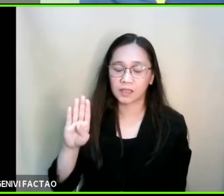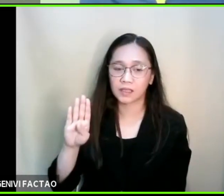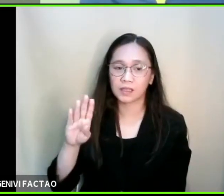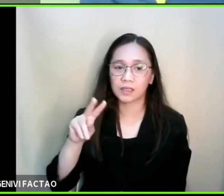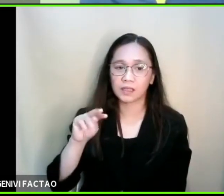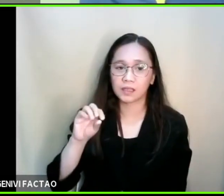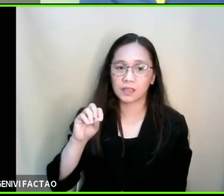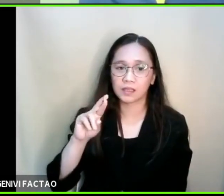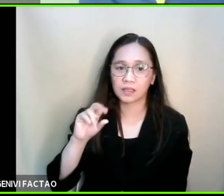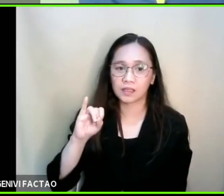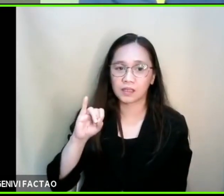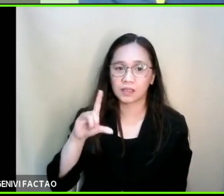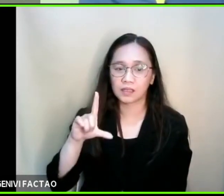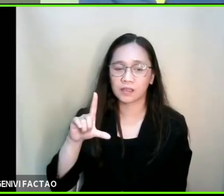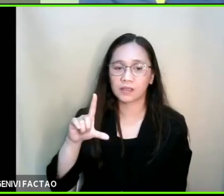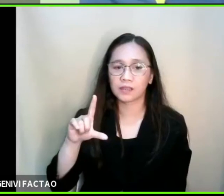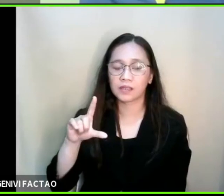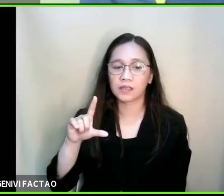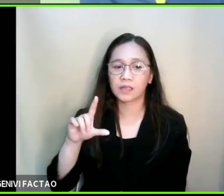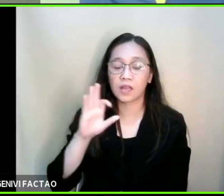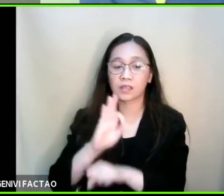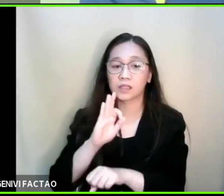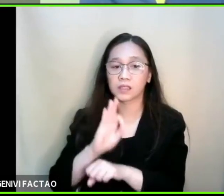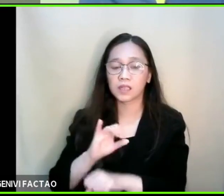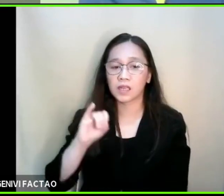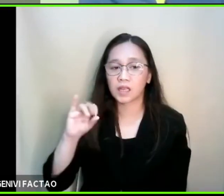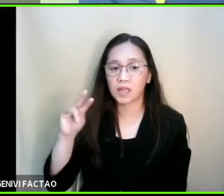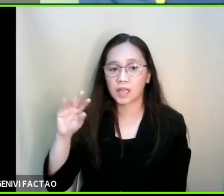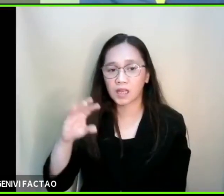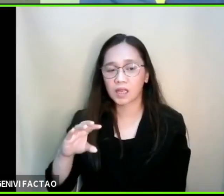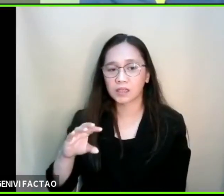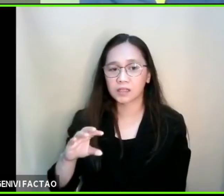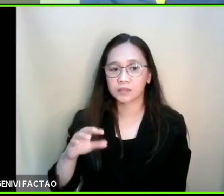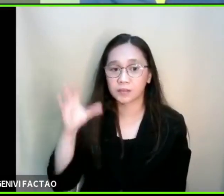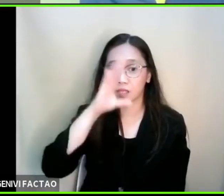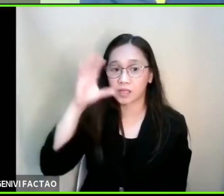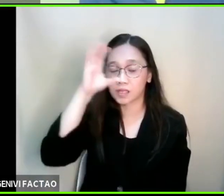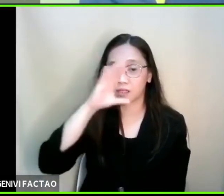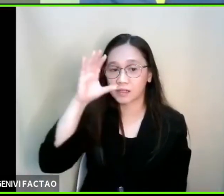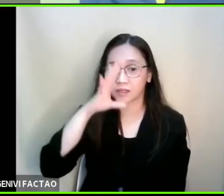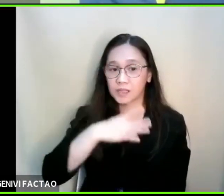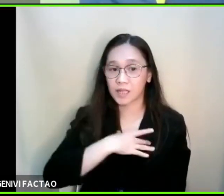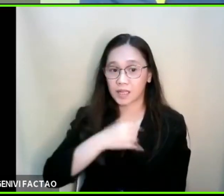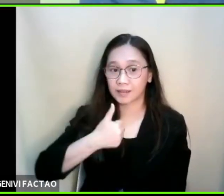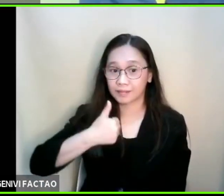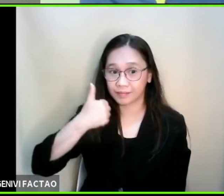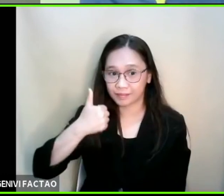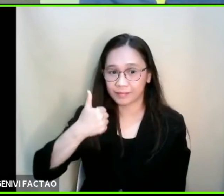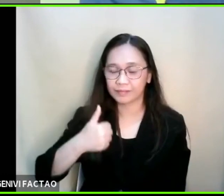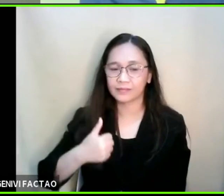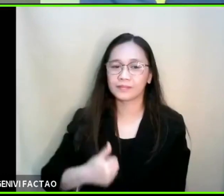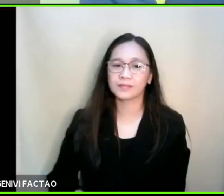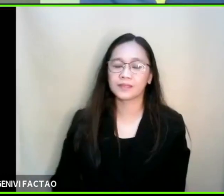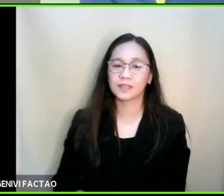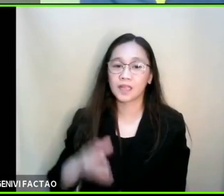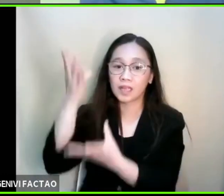Foundation INC. So, search po natin yan sa Facebook. Let's like and follow it so we can be updated of the